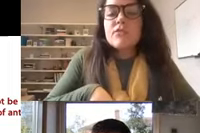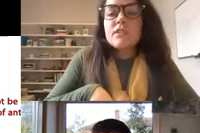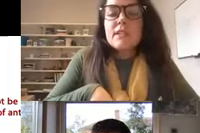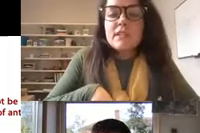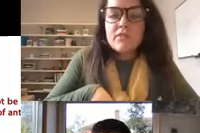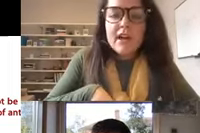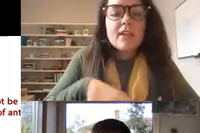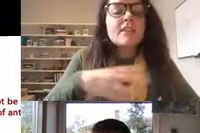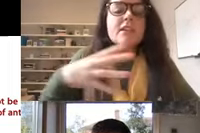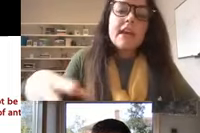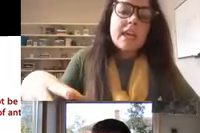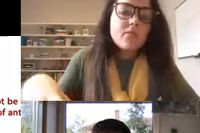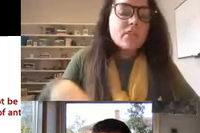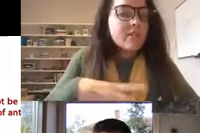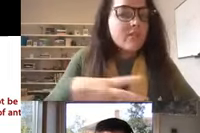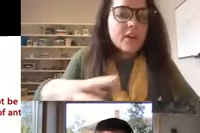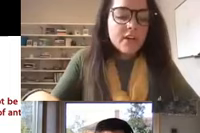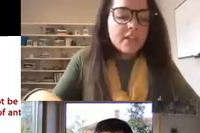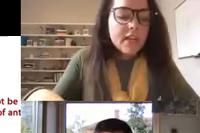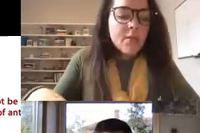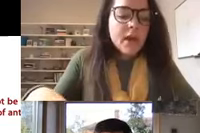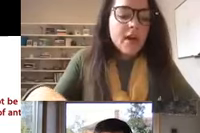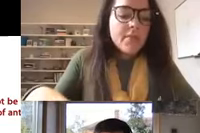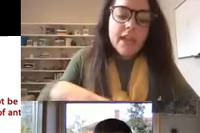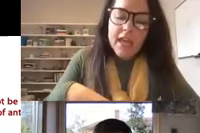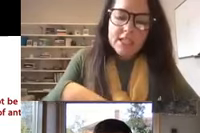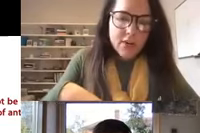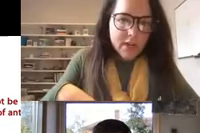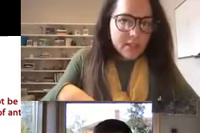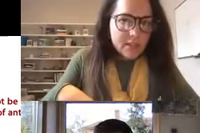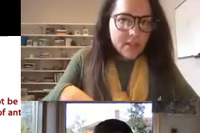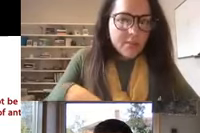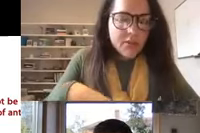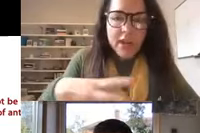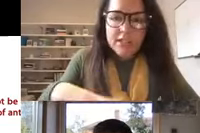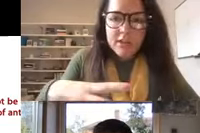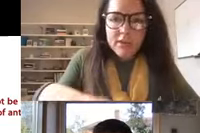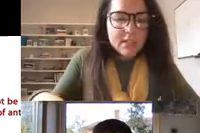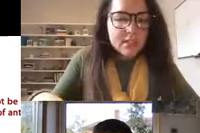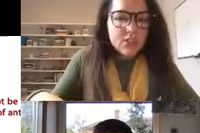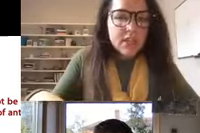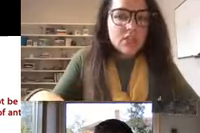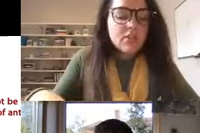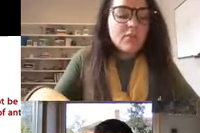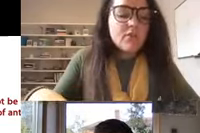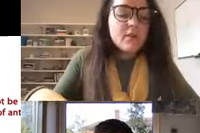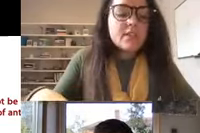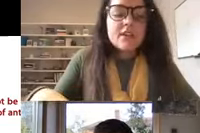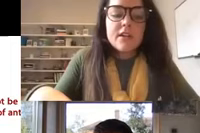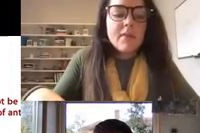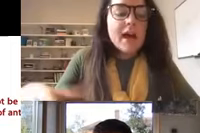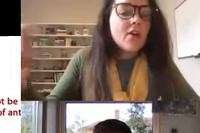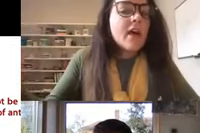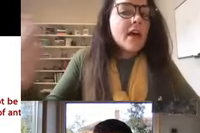to demystifying this claim, which I've heard, that anti-racism or anti-racist educational movements